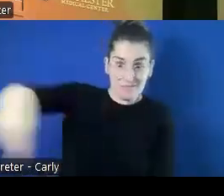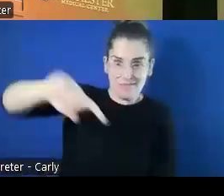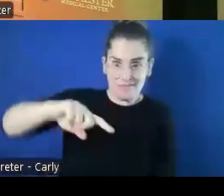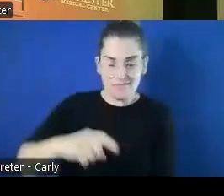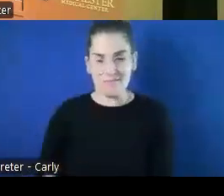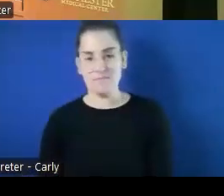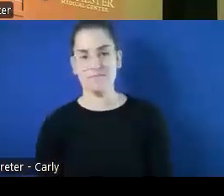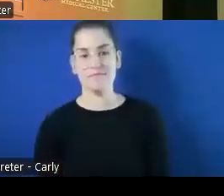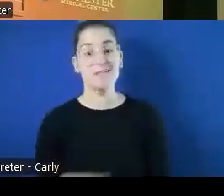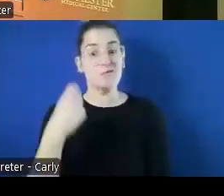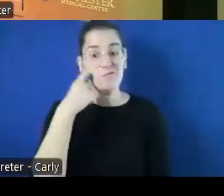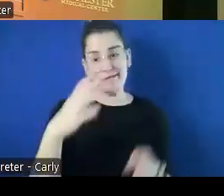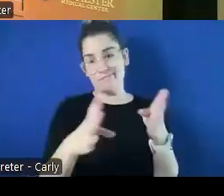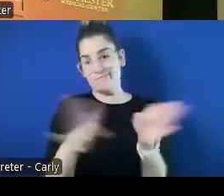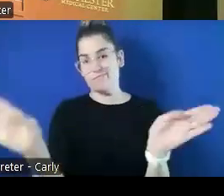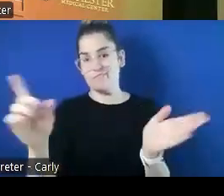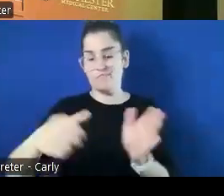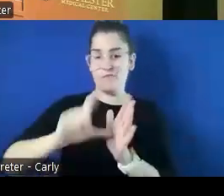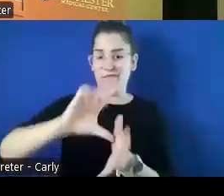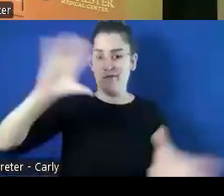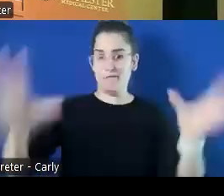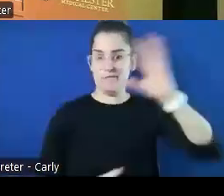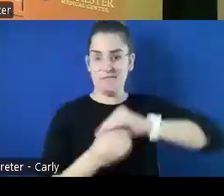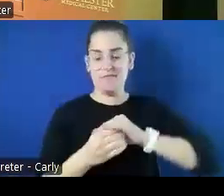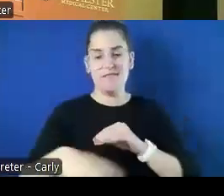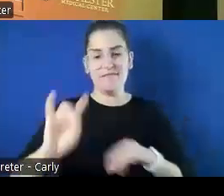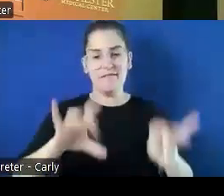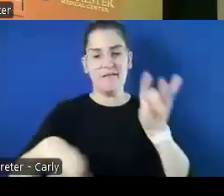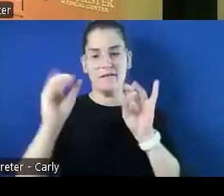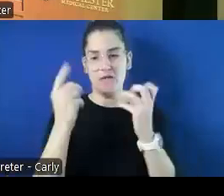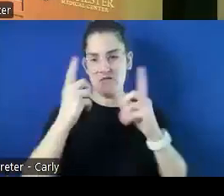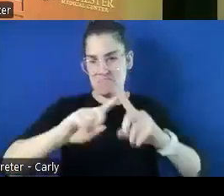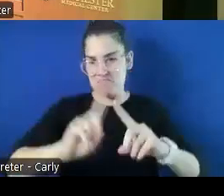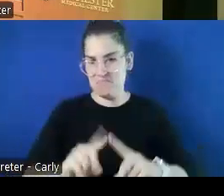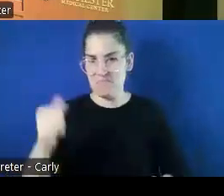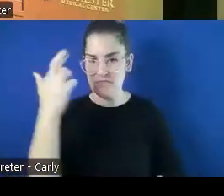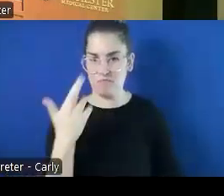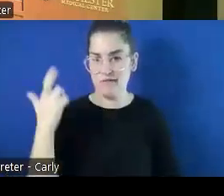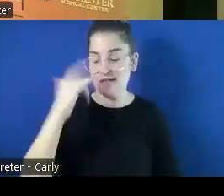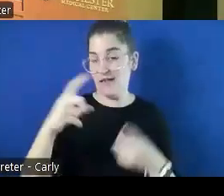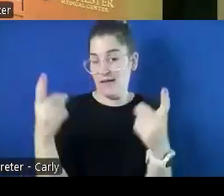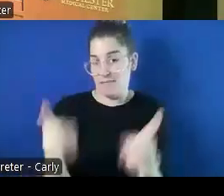a recent scoping review found some variety of reasons as to why that might be.